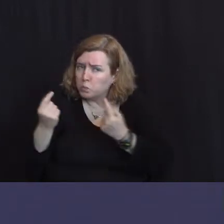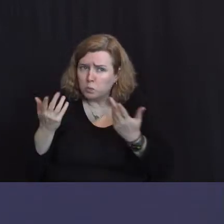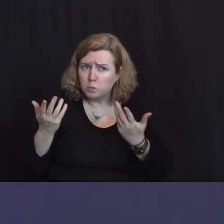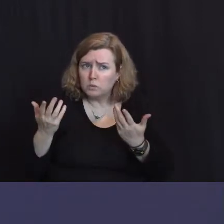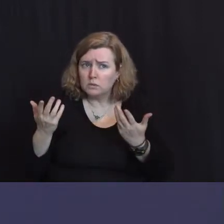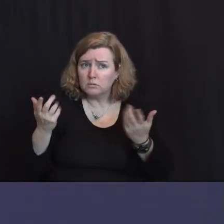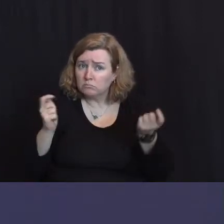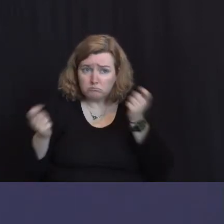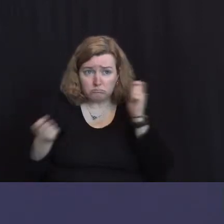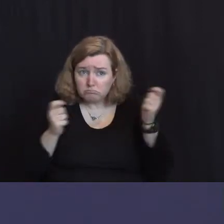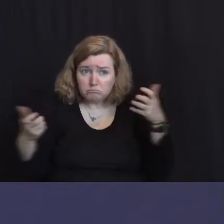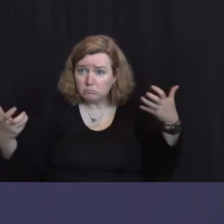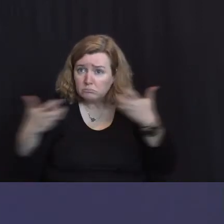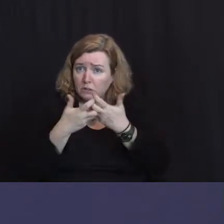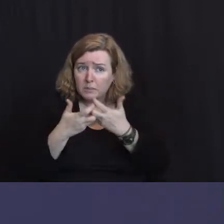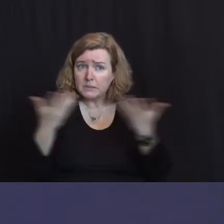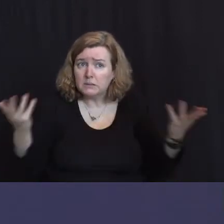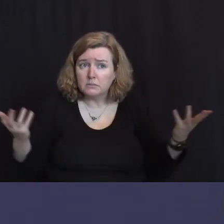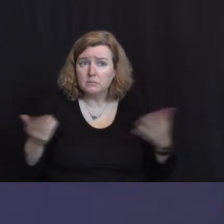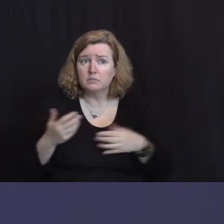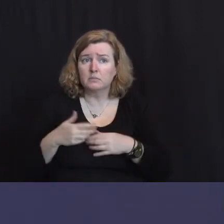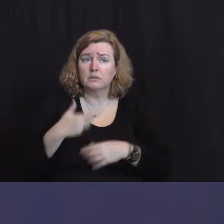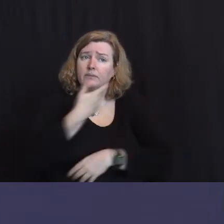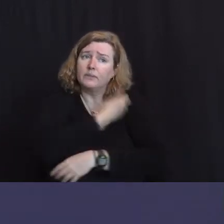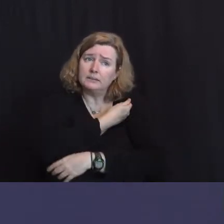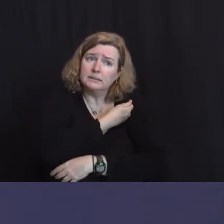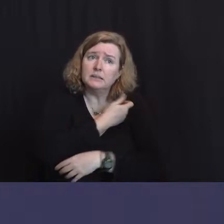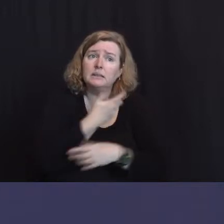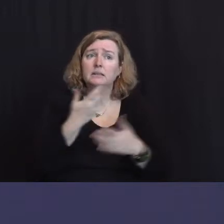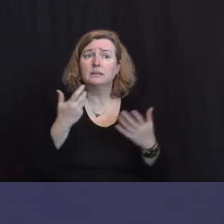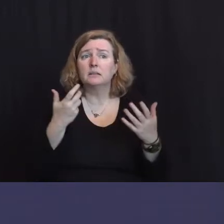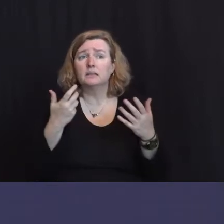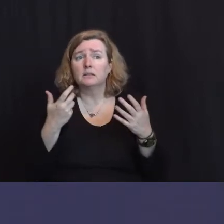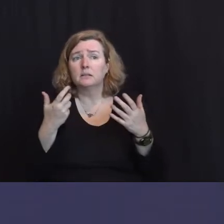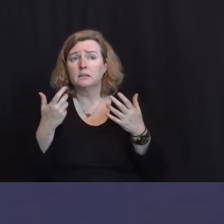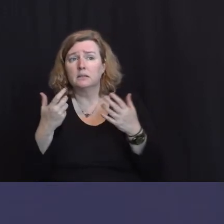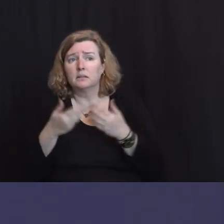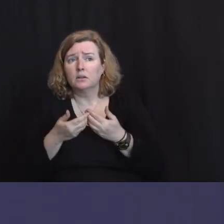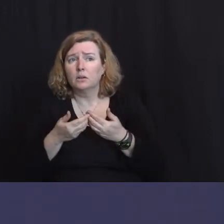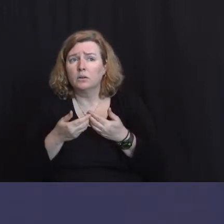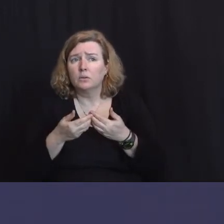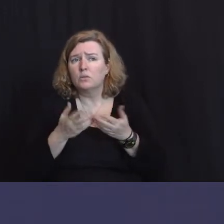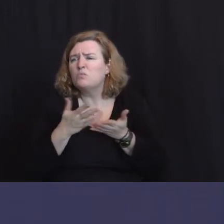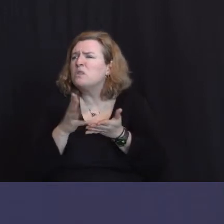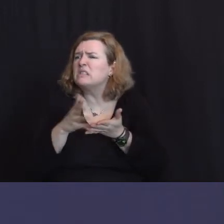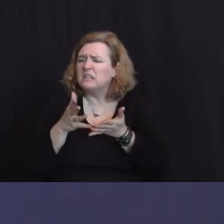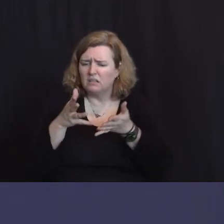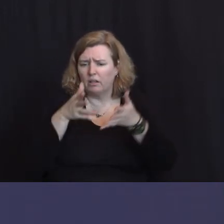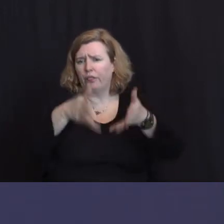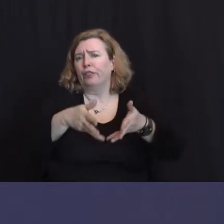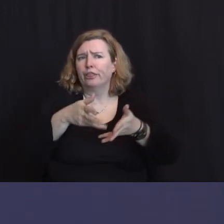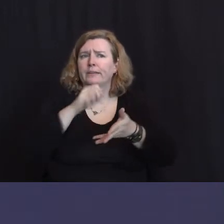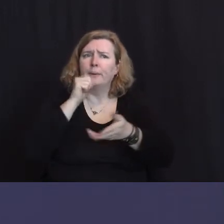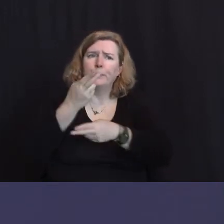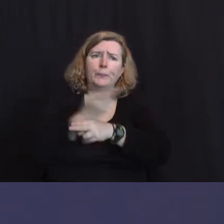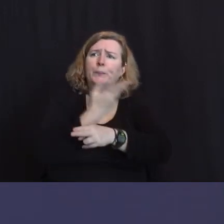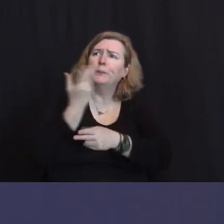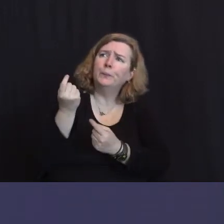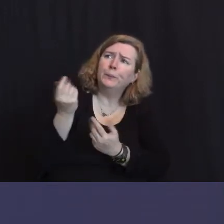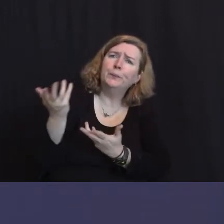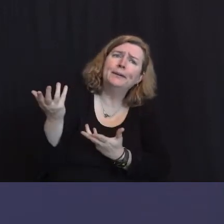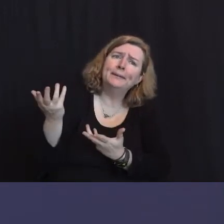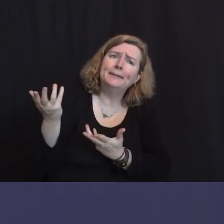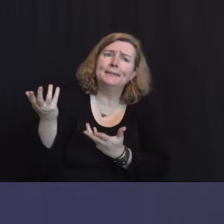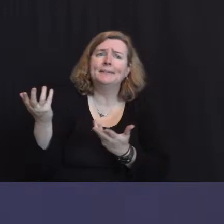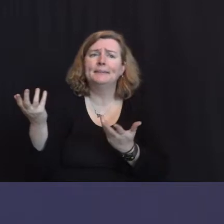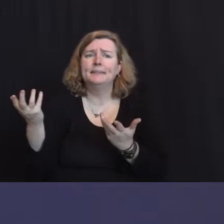on vaccine loss or waste, and what steps are you taking to reduce this loss? And on schools, what plans, if any, does the state have